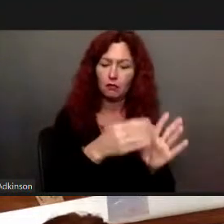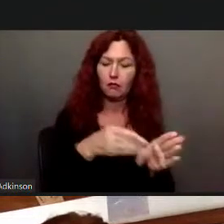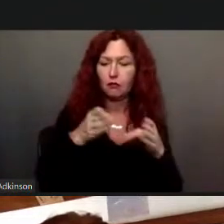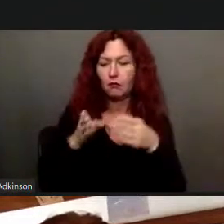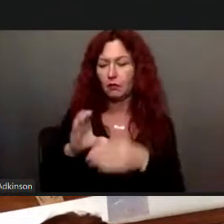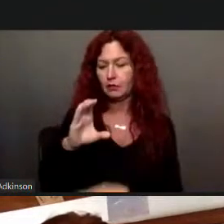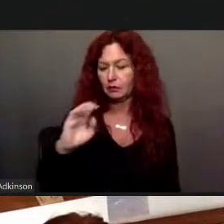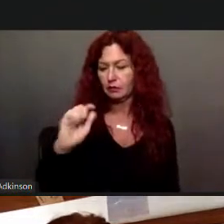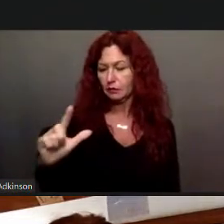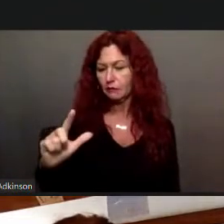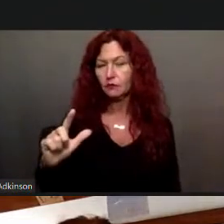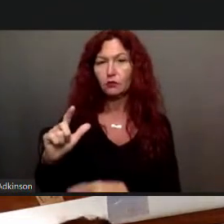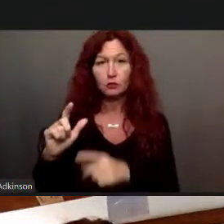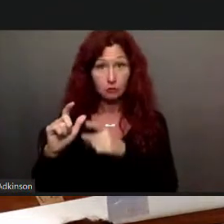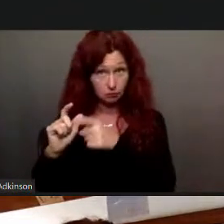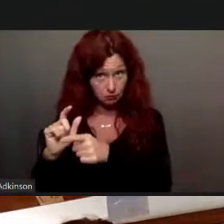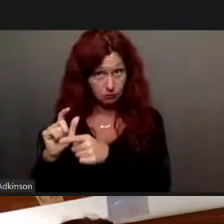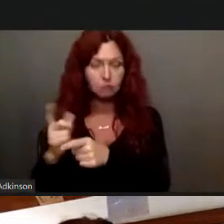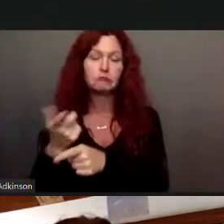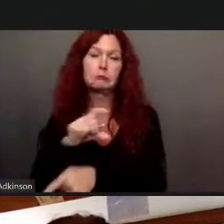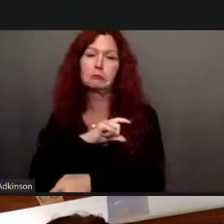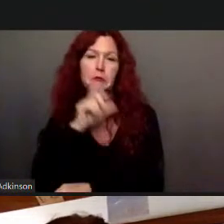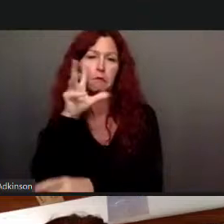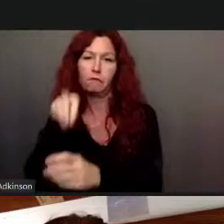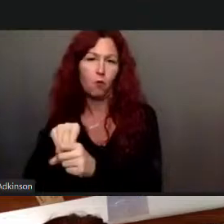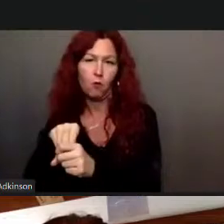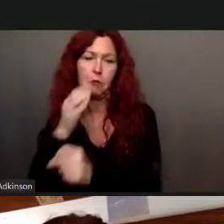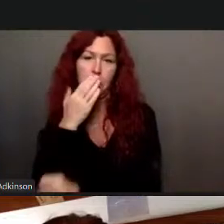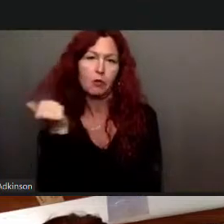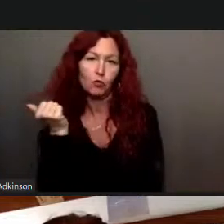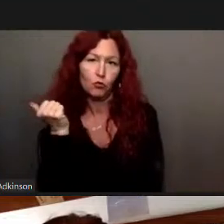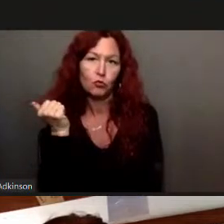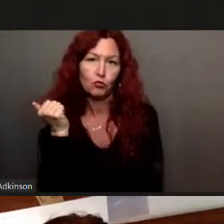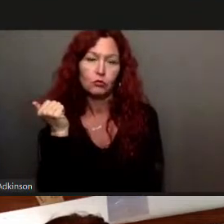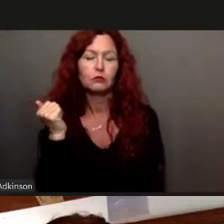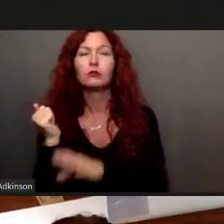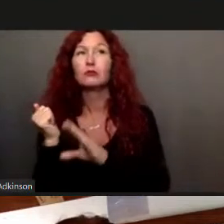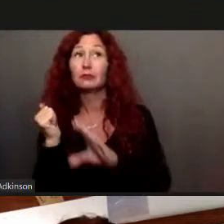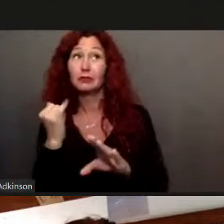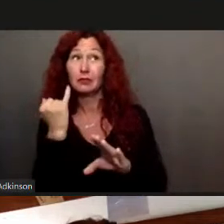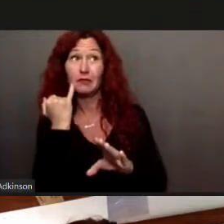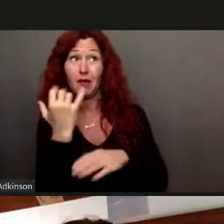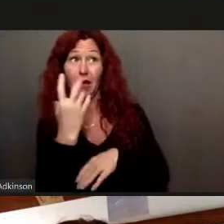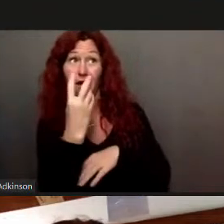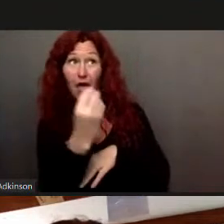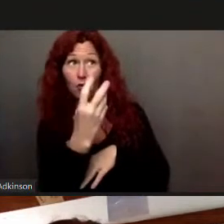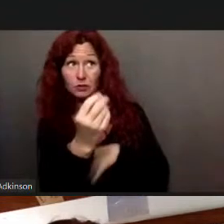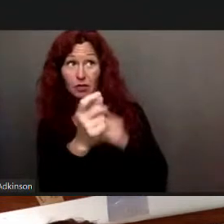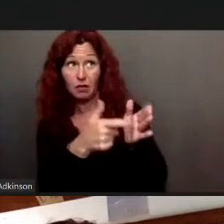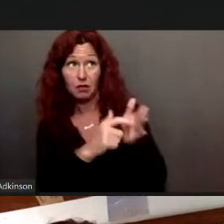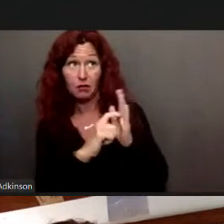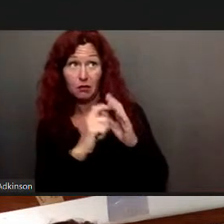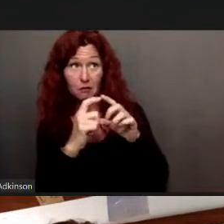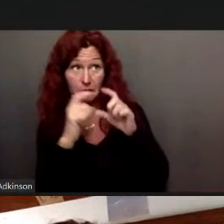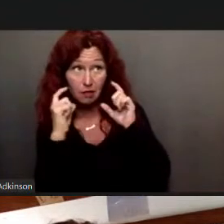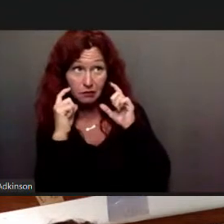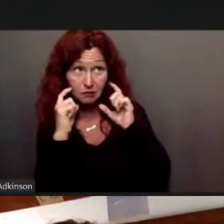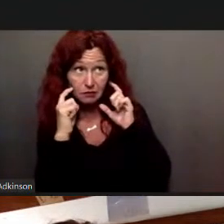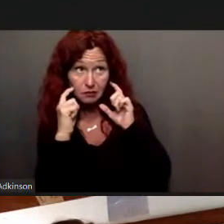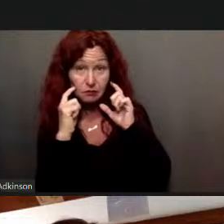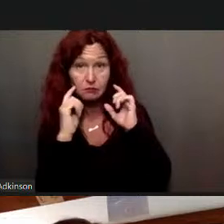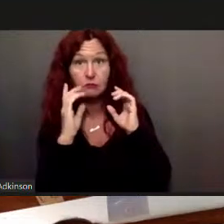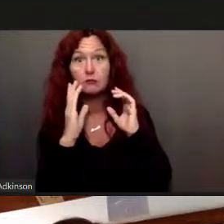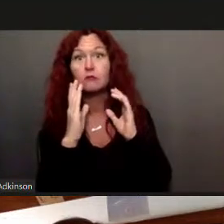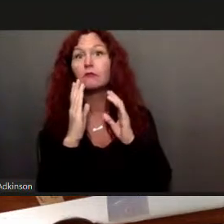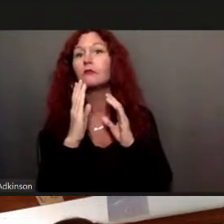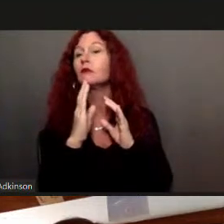mask? Anywhere in Miami-Dade. Okay. Now, some cities have something different. Some cities, anytime you're outside, you have to wear a